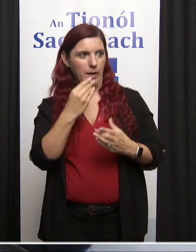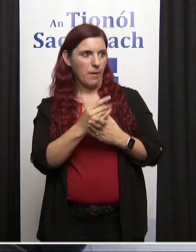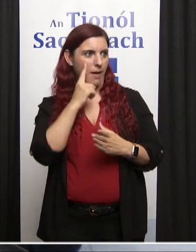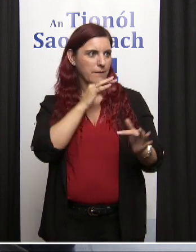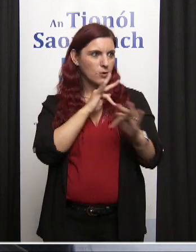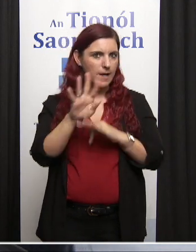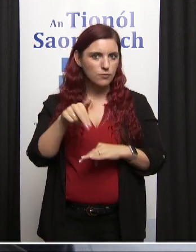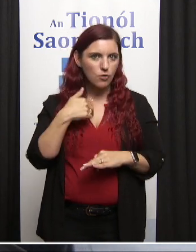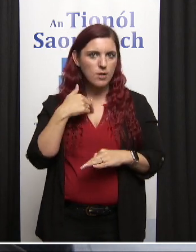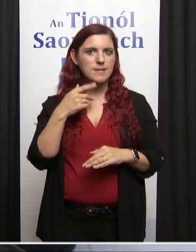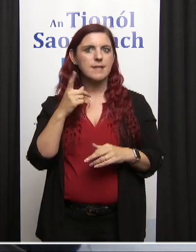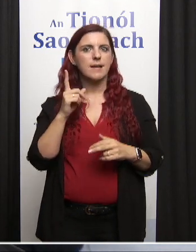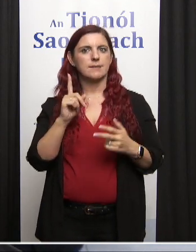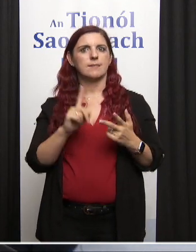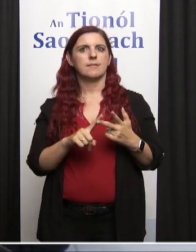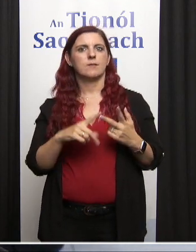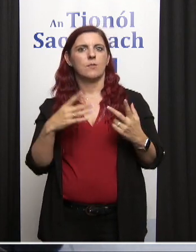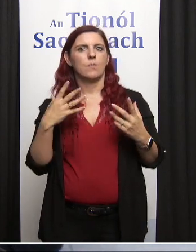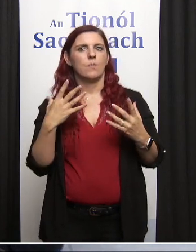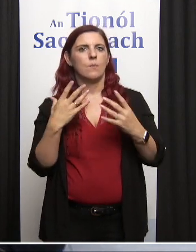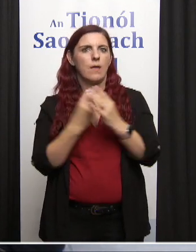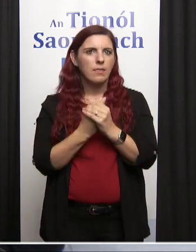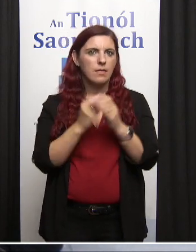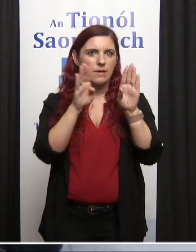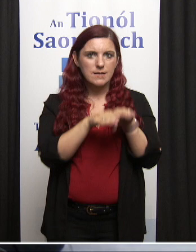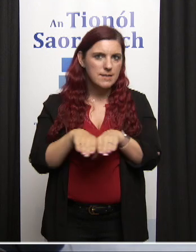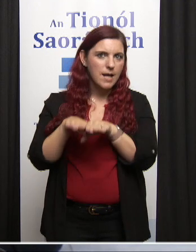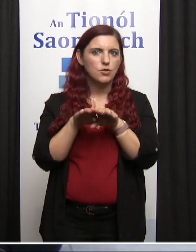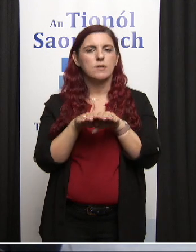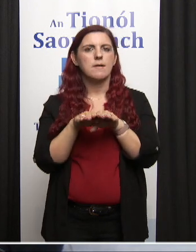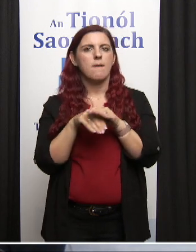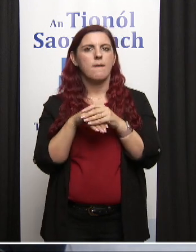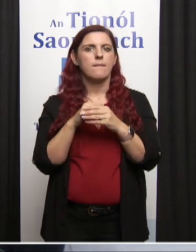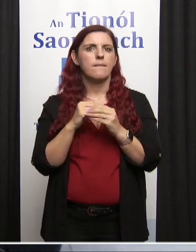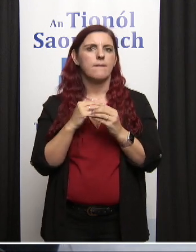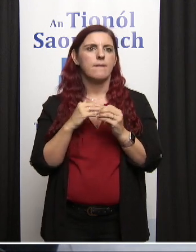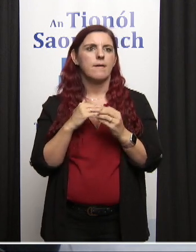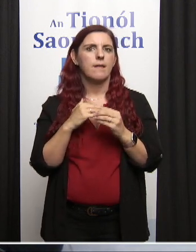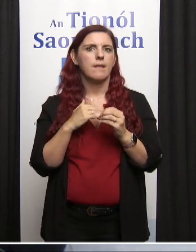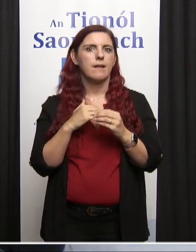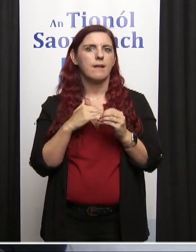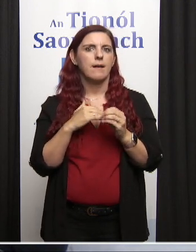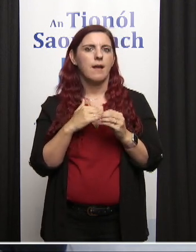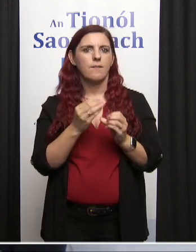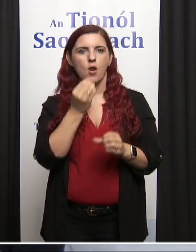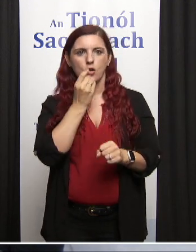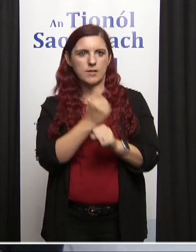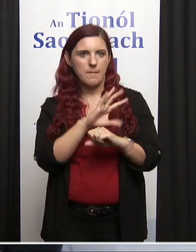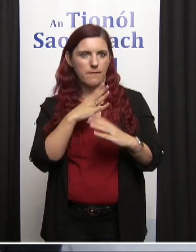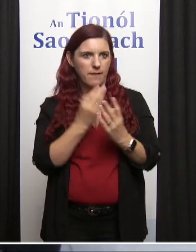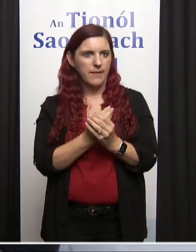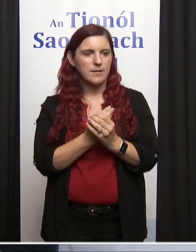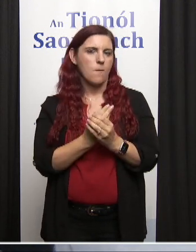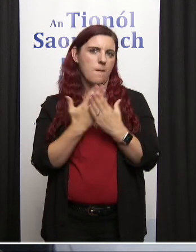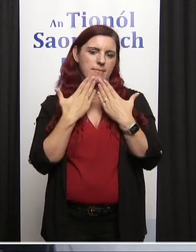hospitality, with the standard of the meal at lunchtime.